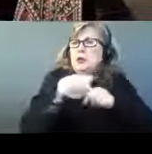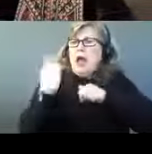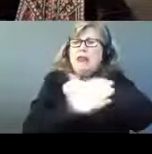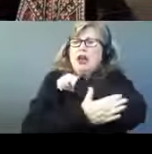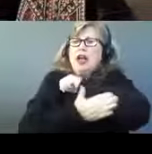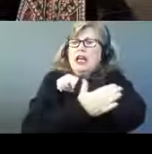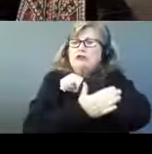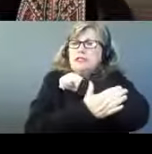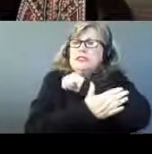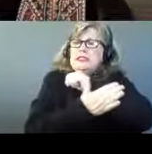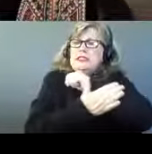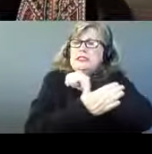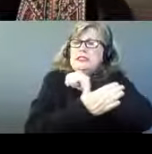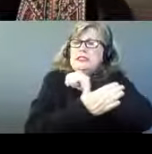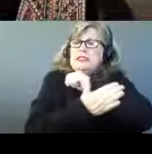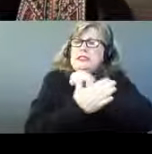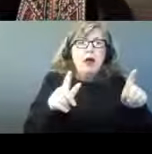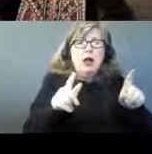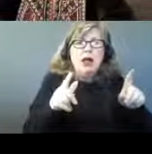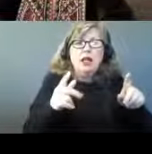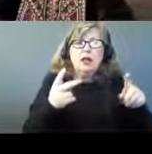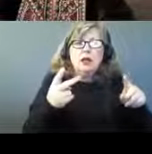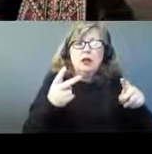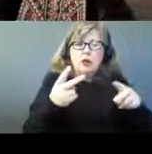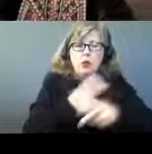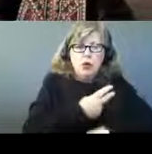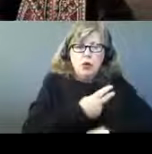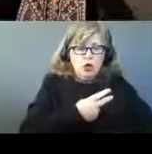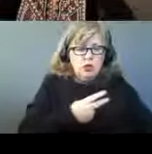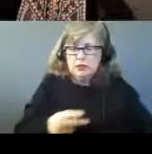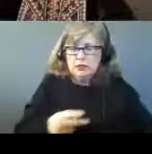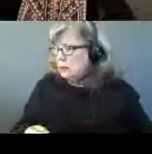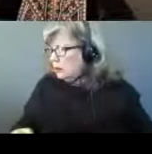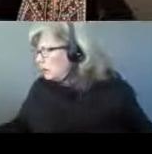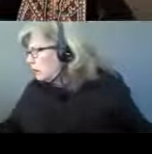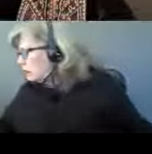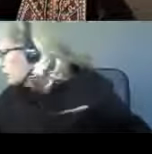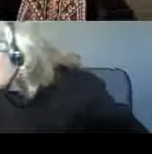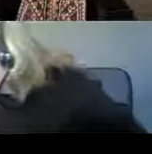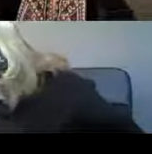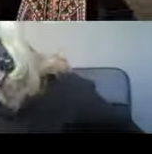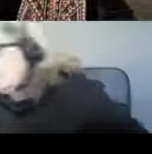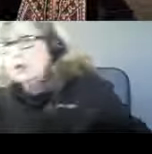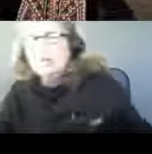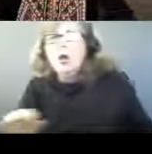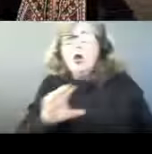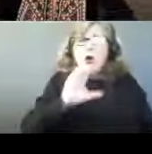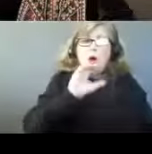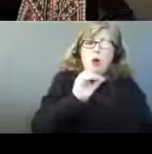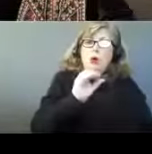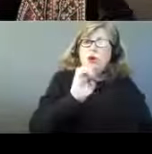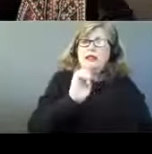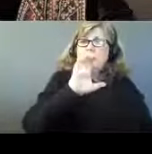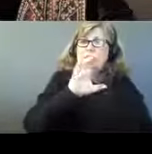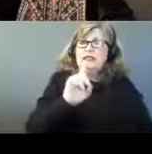proportions of death in long-term care is double the OECD average, with 81% of deaths in